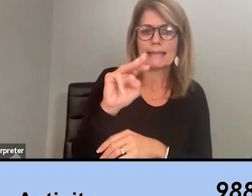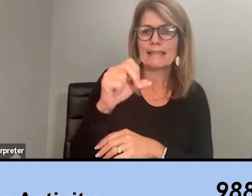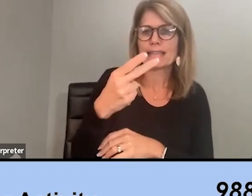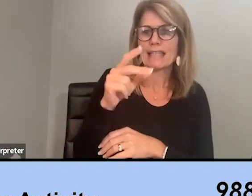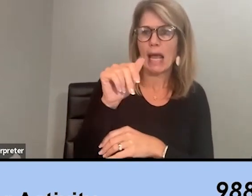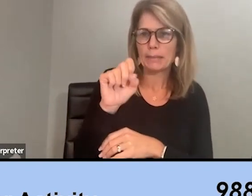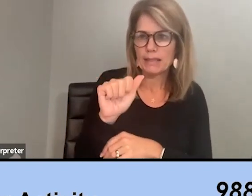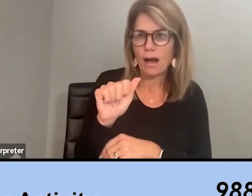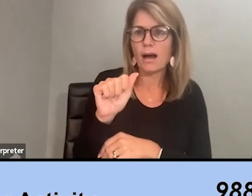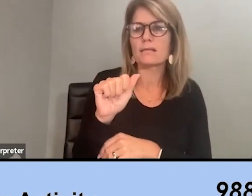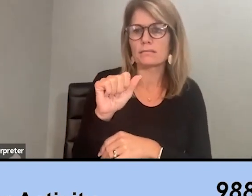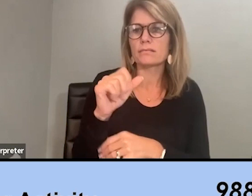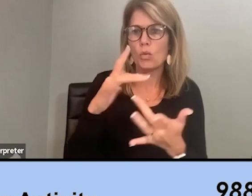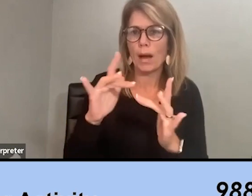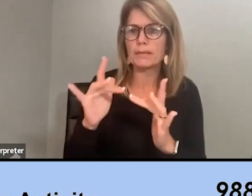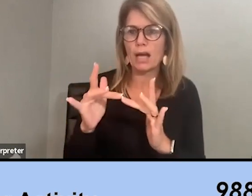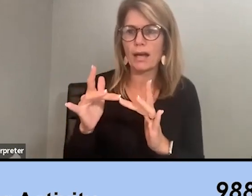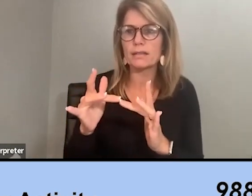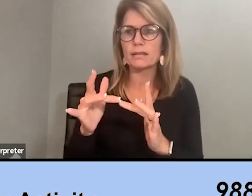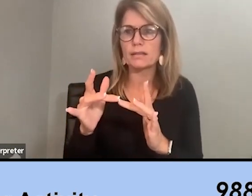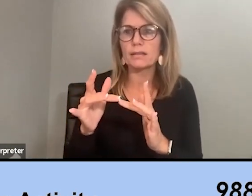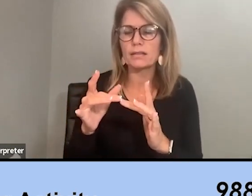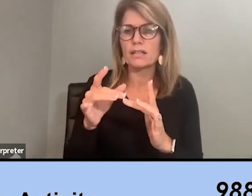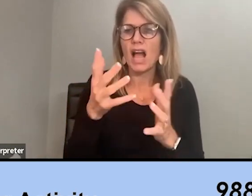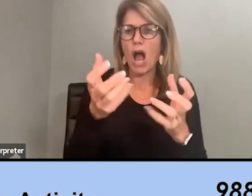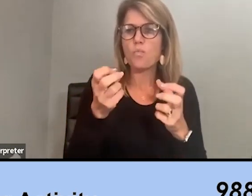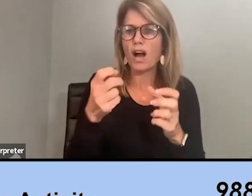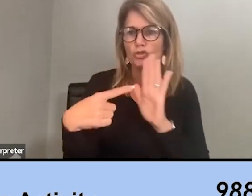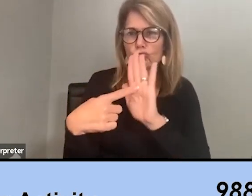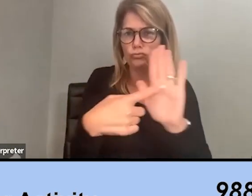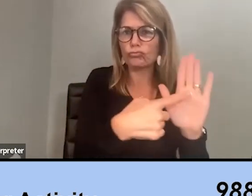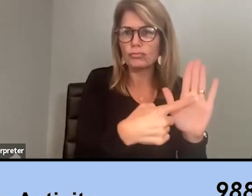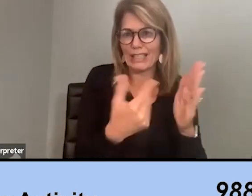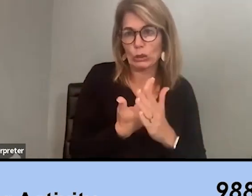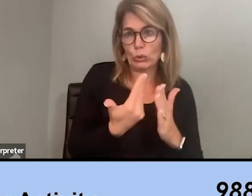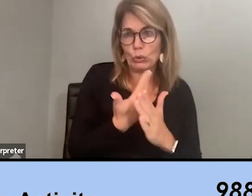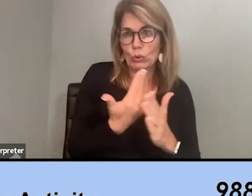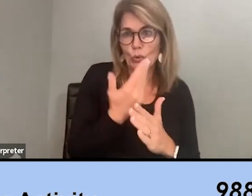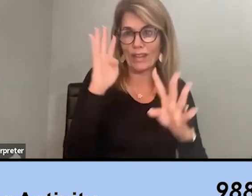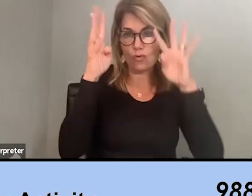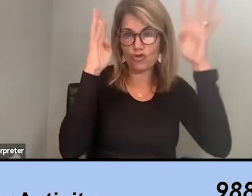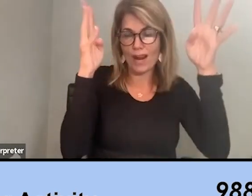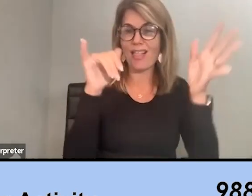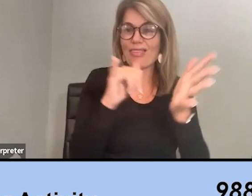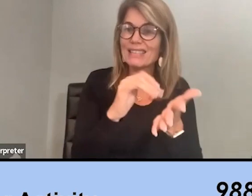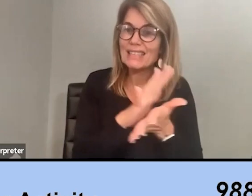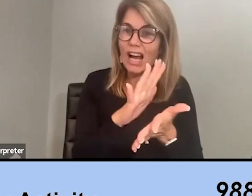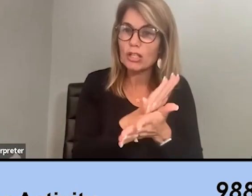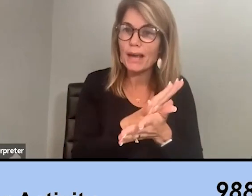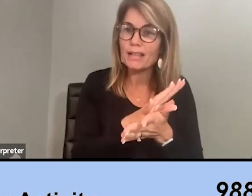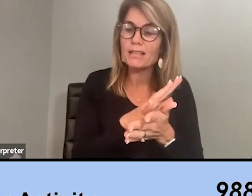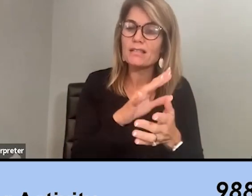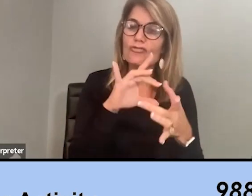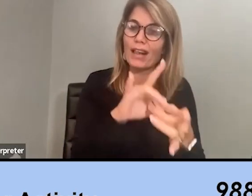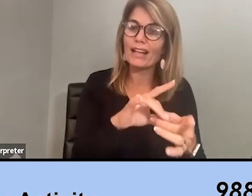NASHBID's website. The one I have there is one I wanted to call particular attention to, and that is a very new one that we created that is a document on children and youth